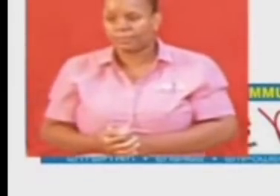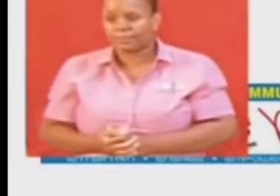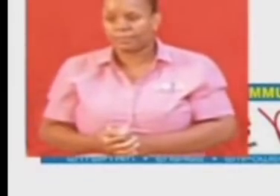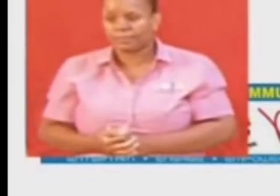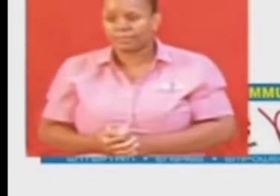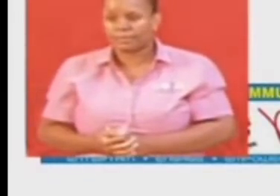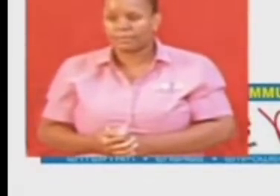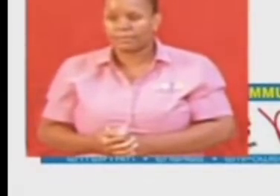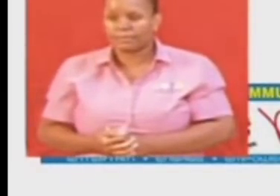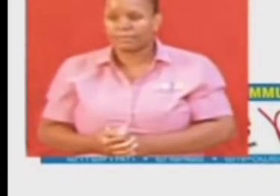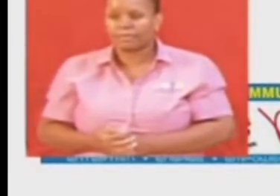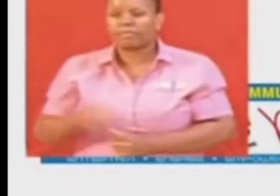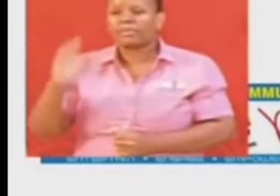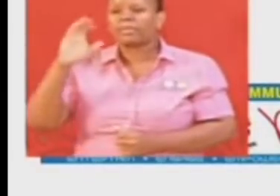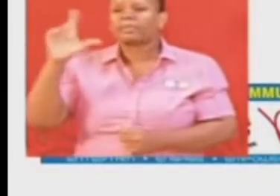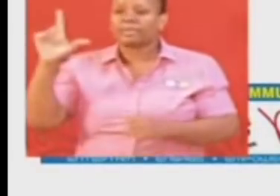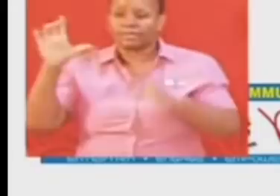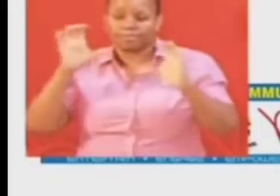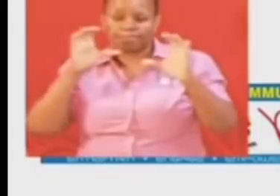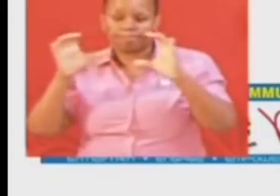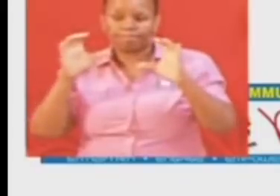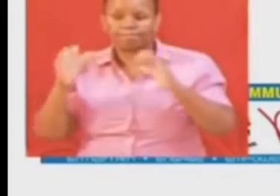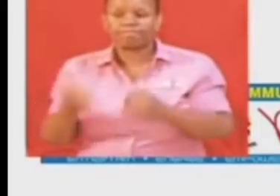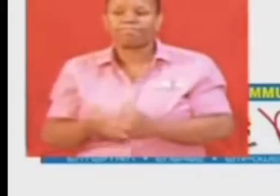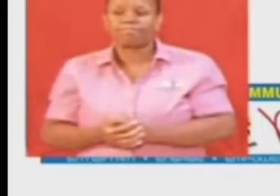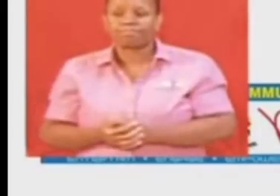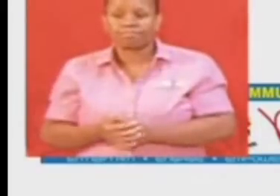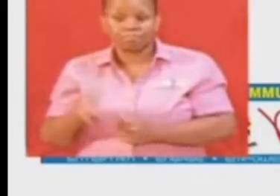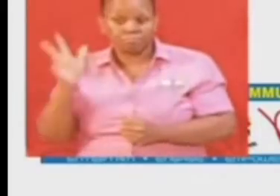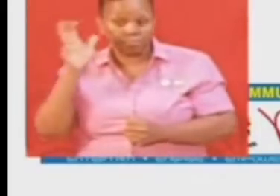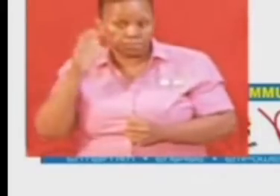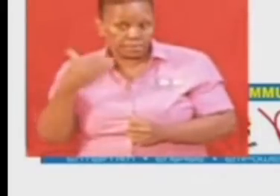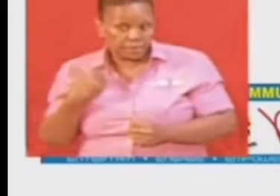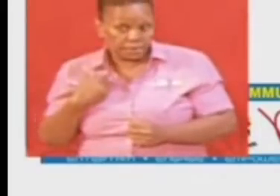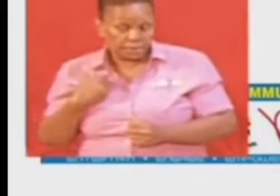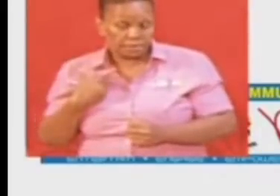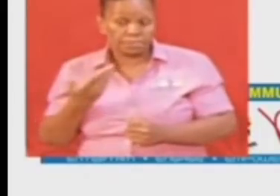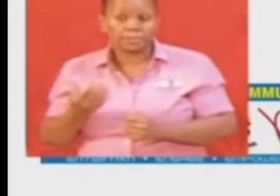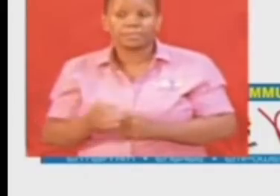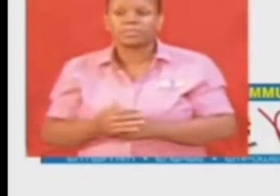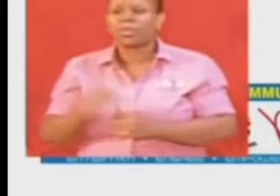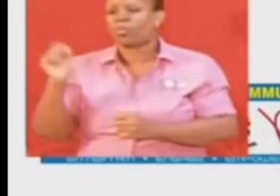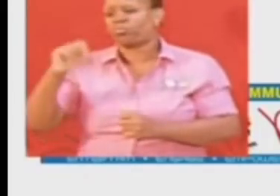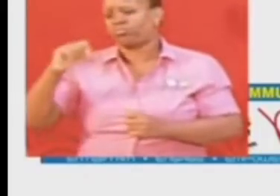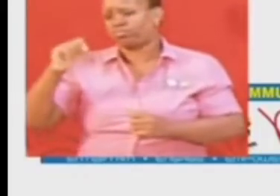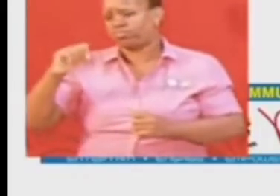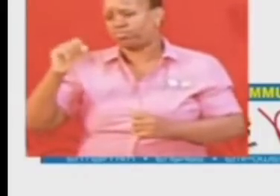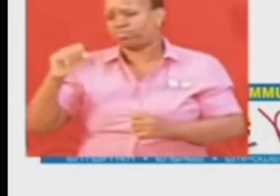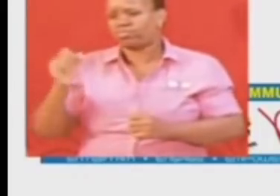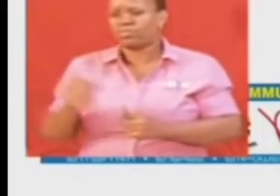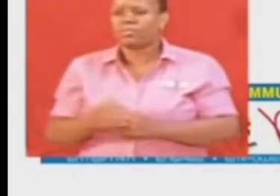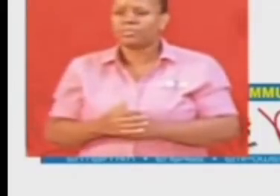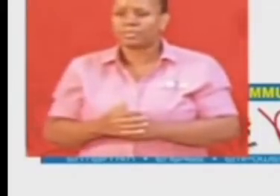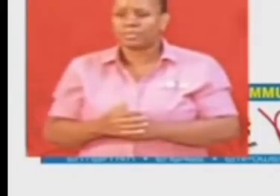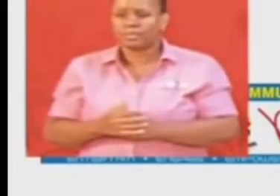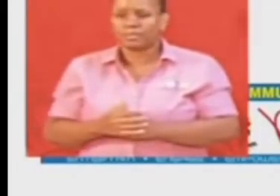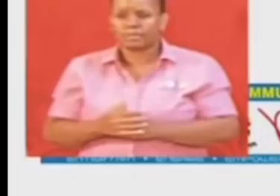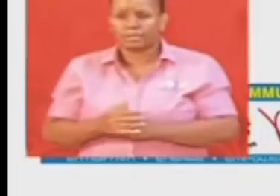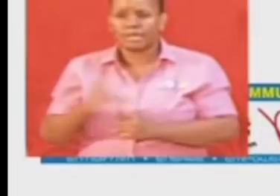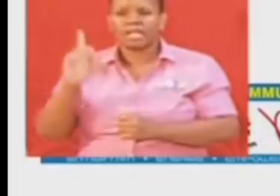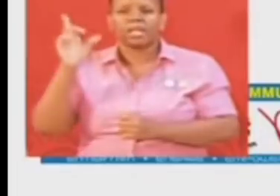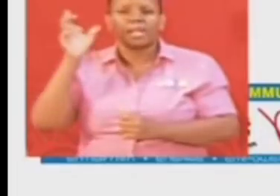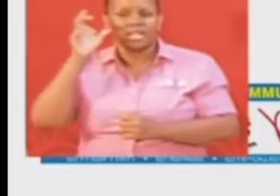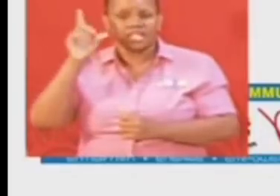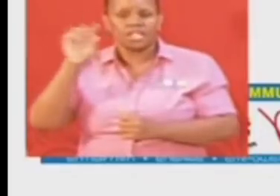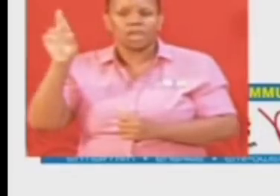afternoon. Hearing? Yes, we are. All right. I heard Dr. Trotman attribute the public health regulations for the